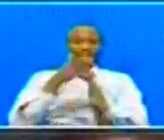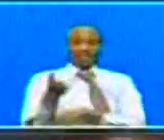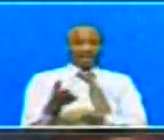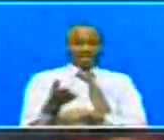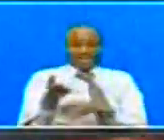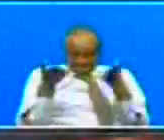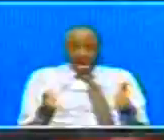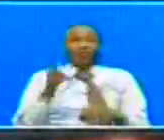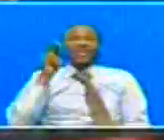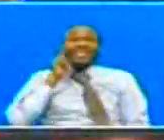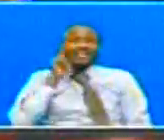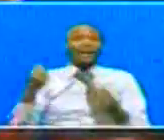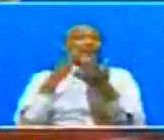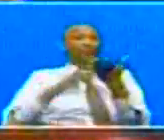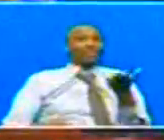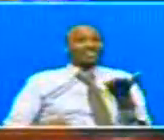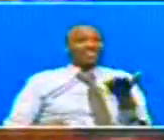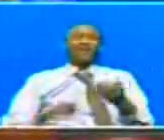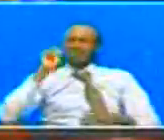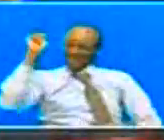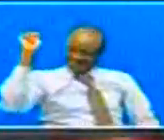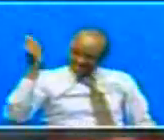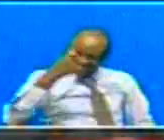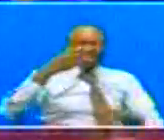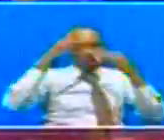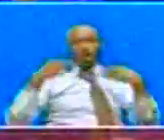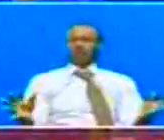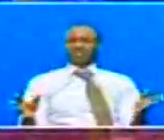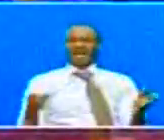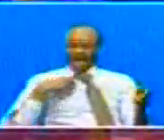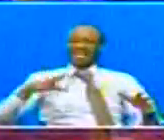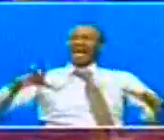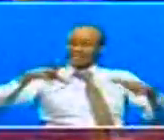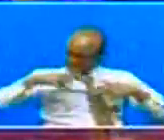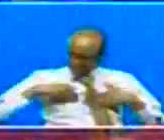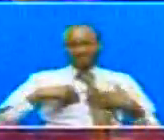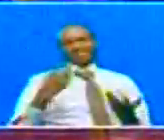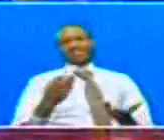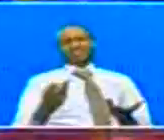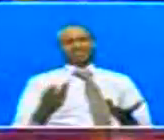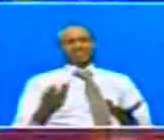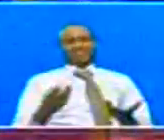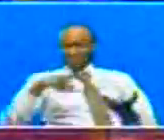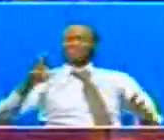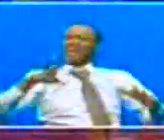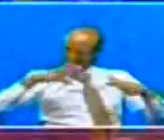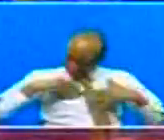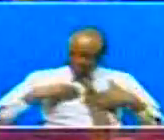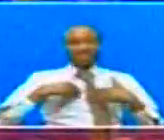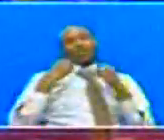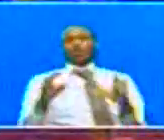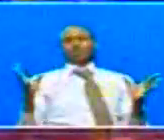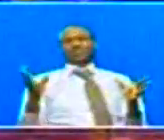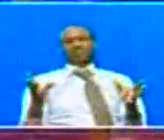for the first time ever, a president has been defeated. An incumbent. An incumbent president has been defeated and conceded. And it